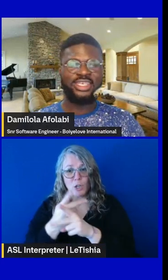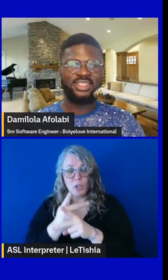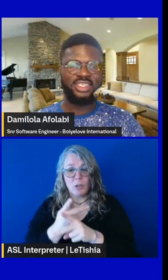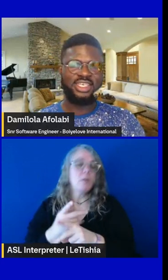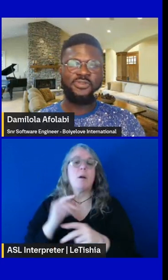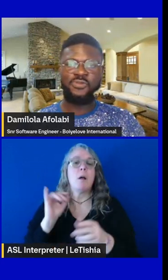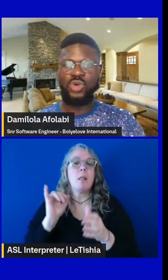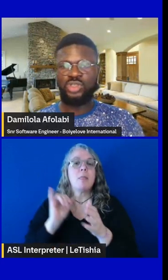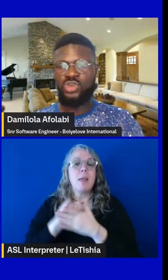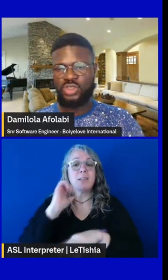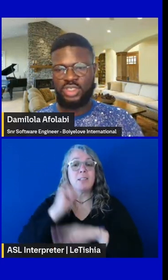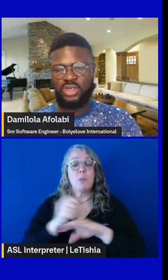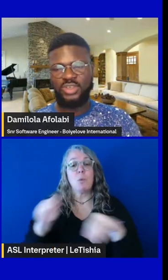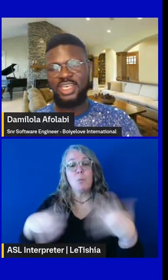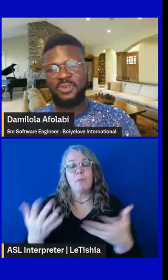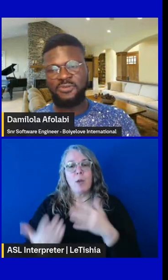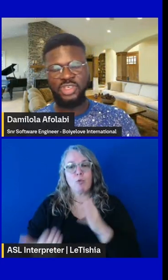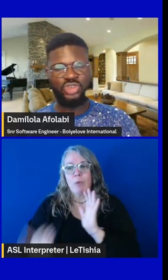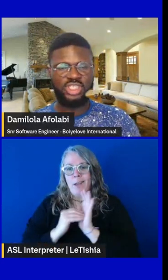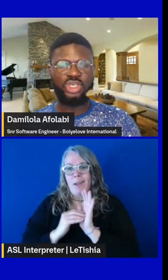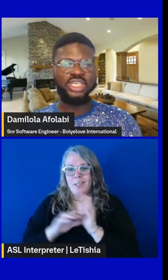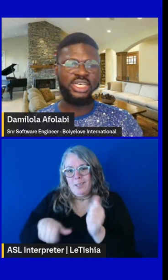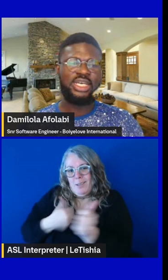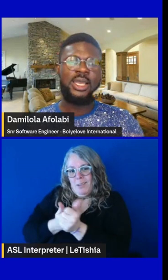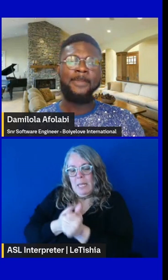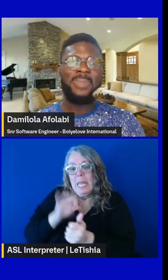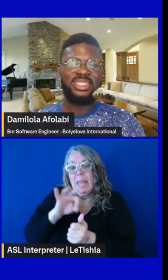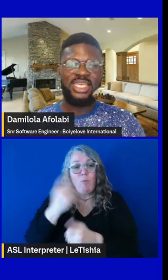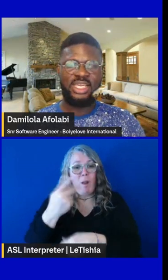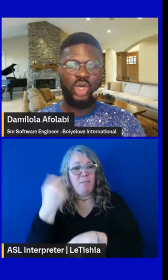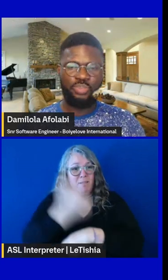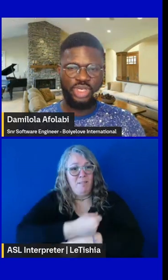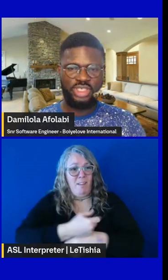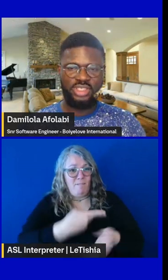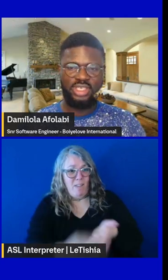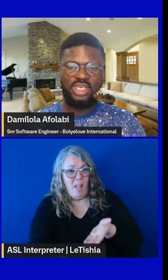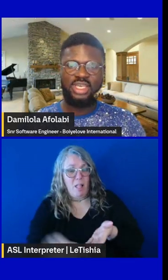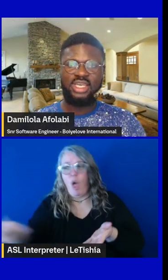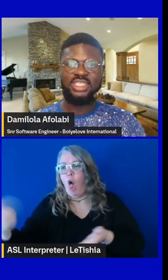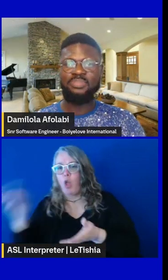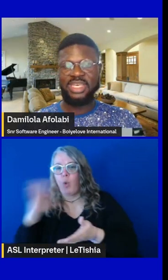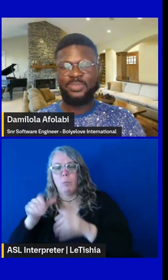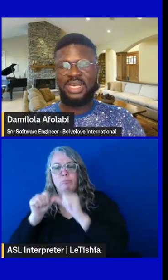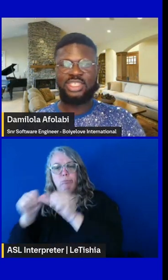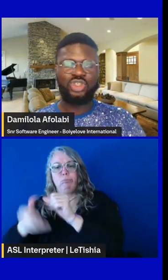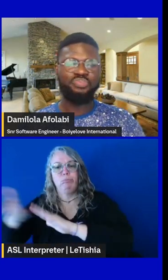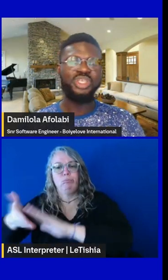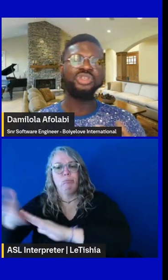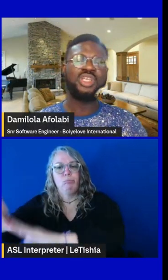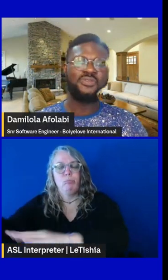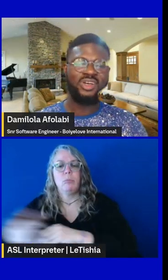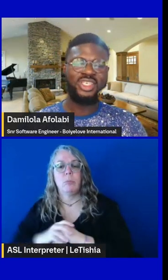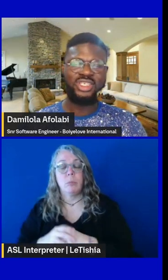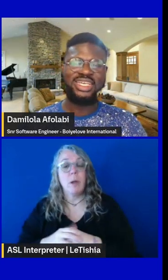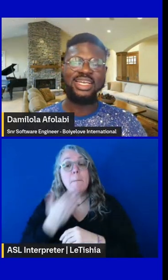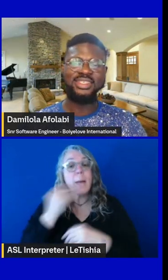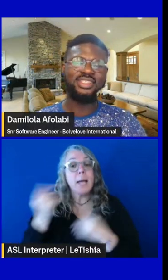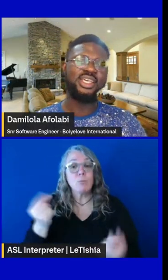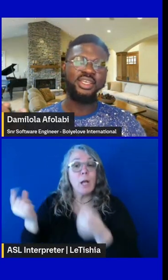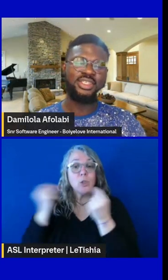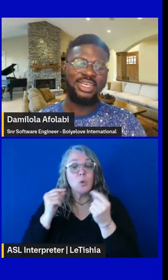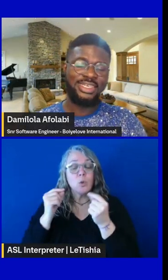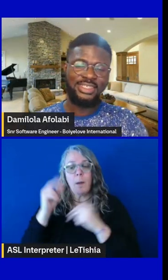provides redundancy. If one node or server fails, the other maintain operations. It's a best practice to build a foundation